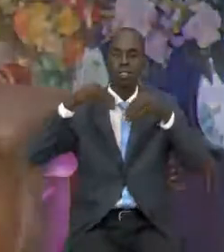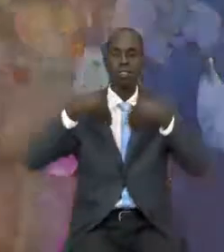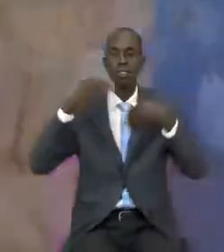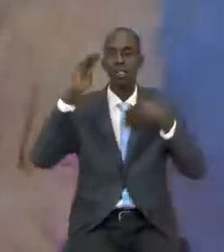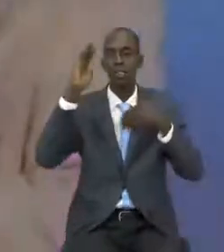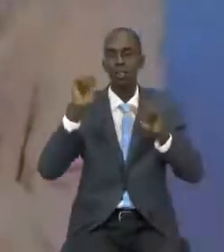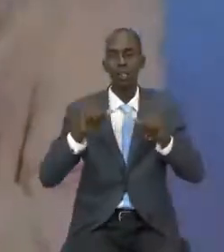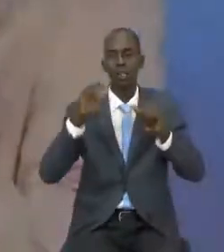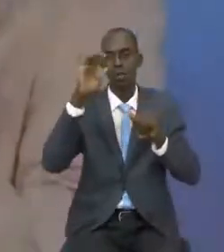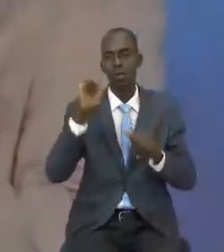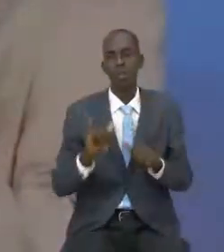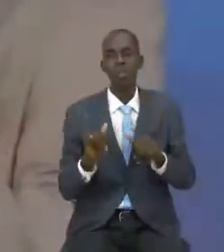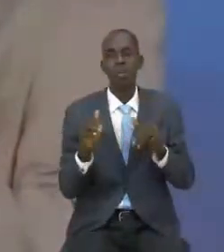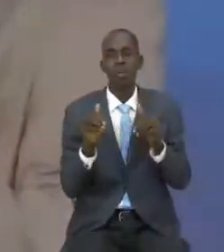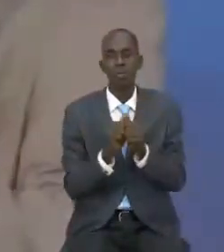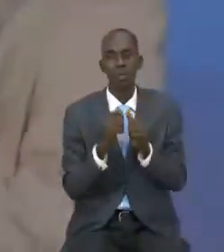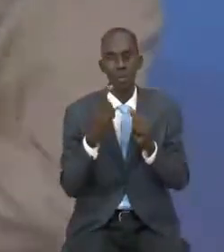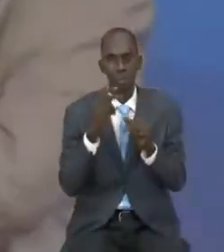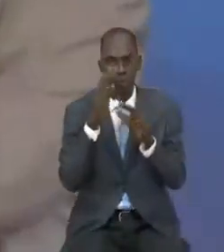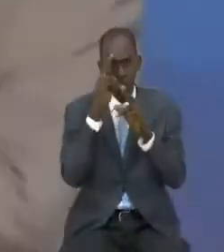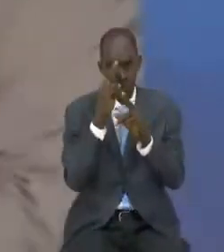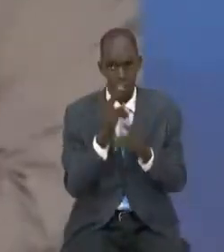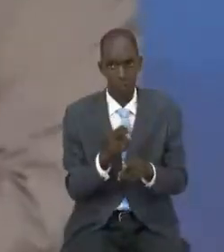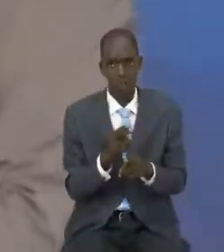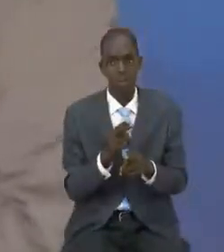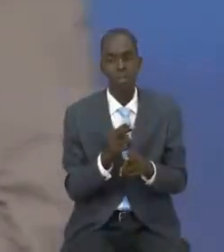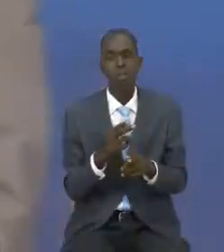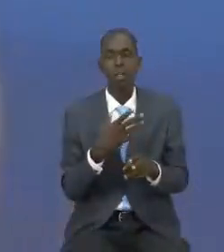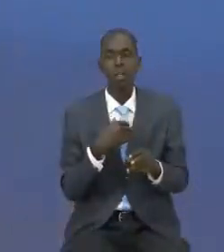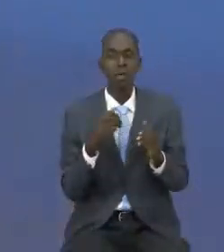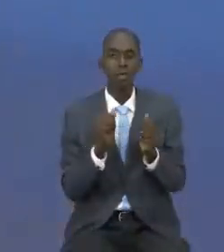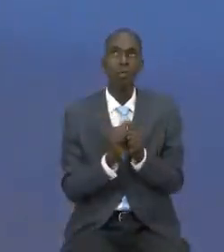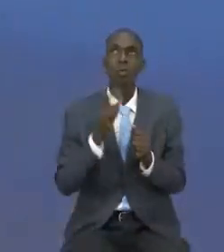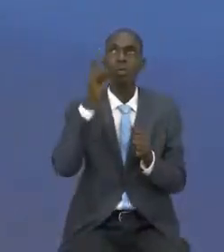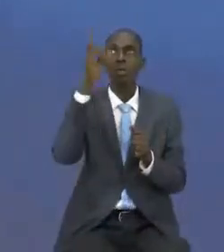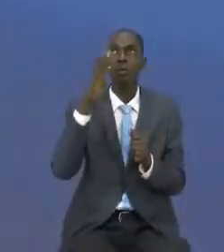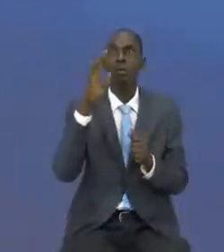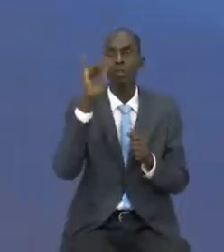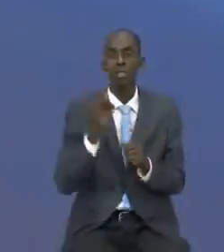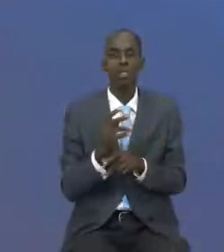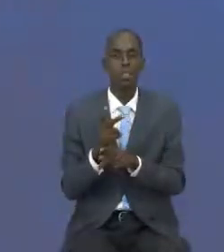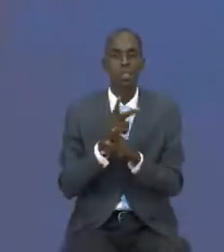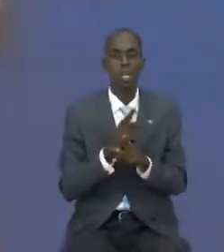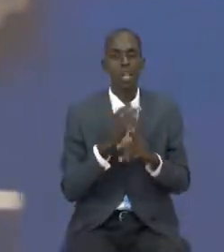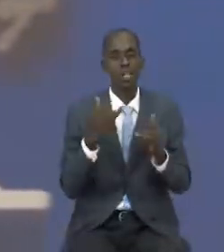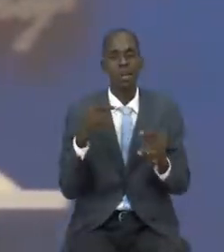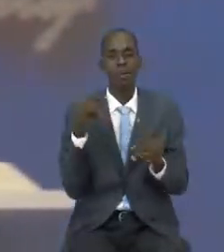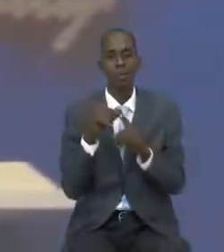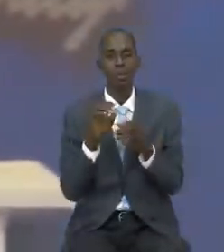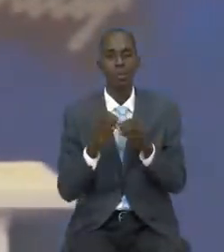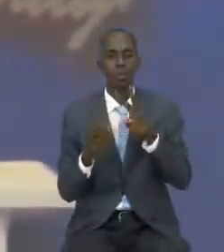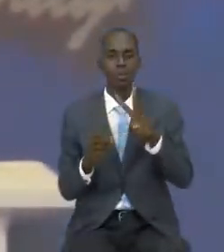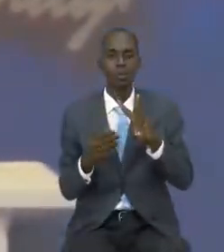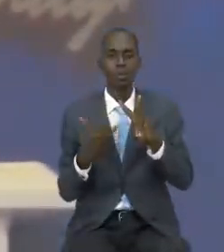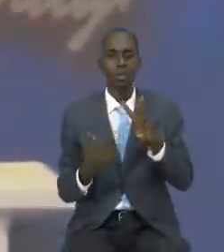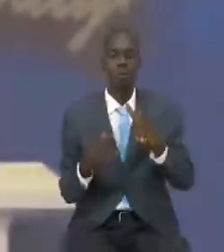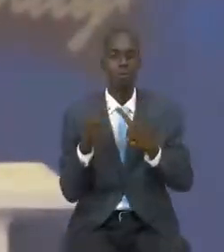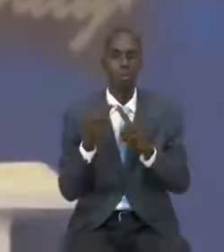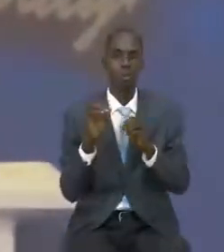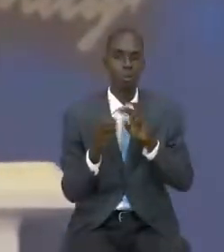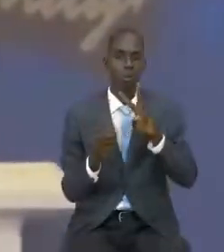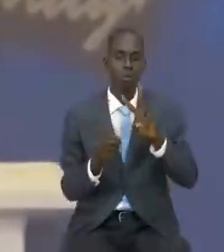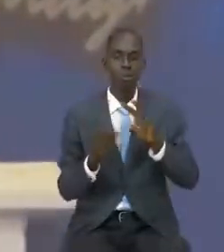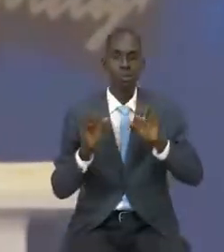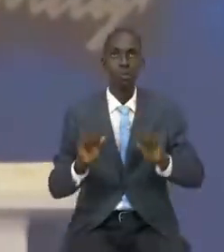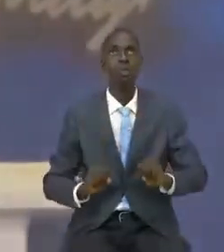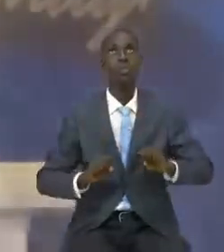with reverence and godly fear. I'm coming to point number two here now. Point number two, submission